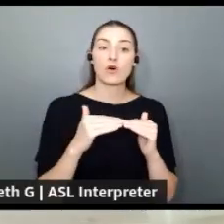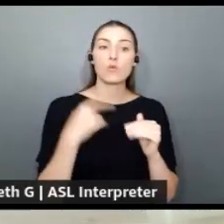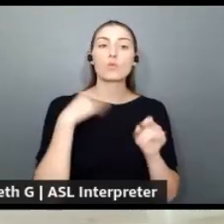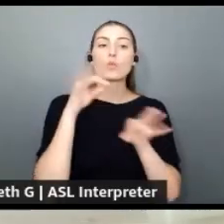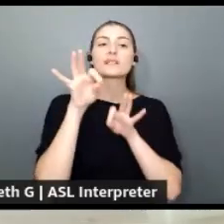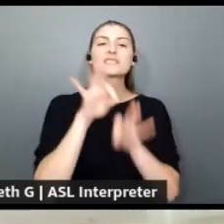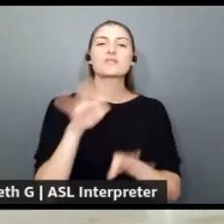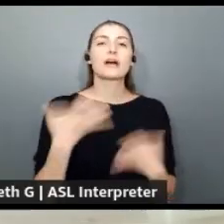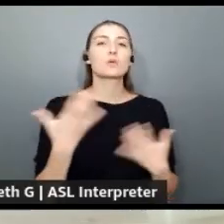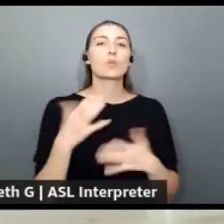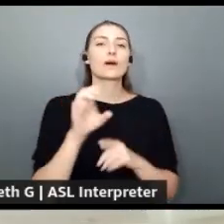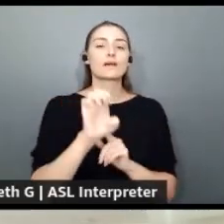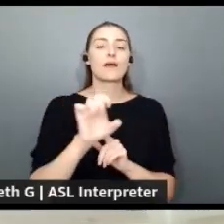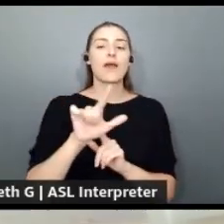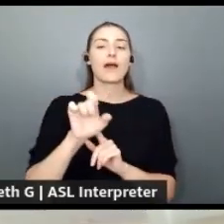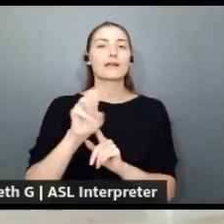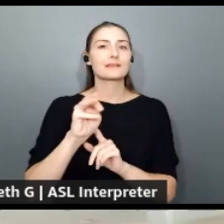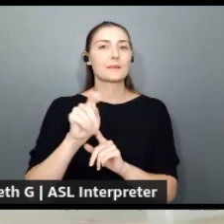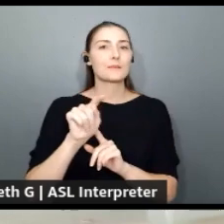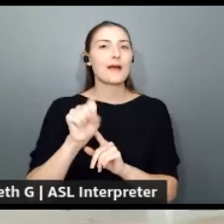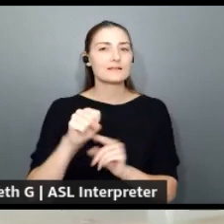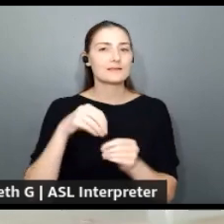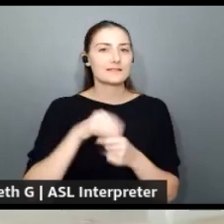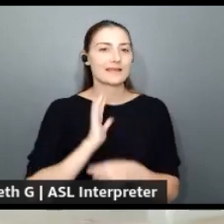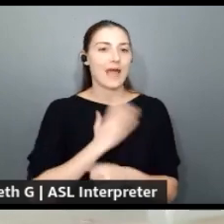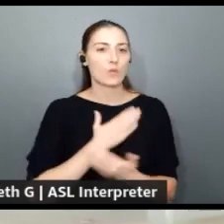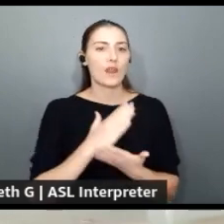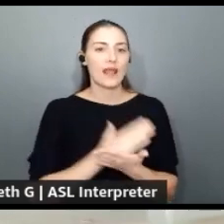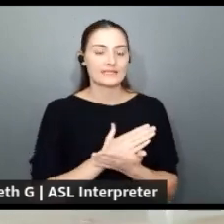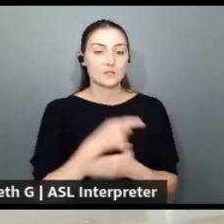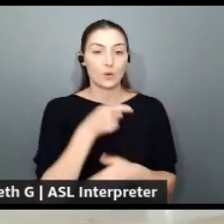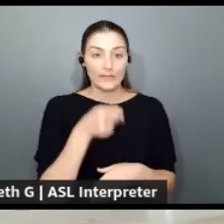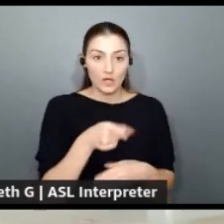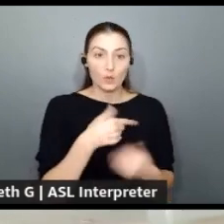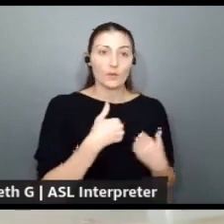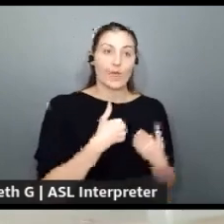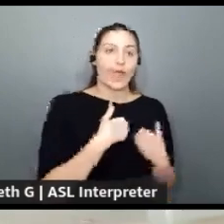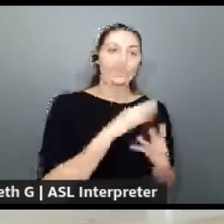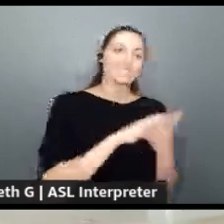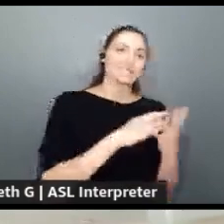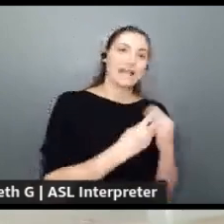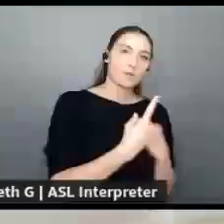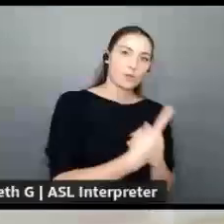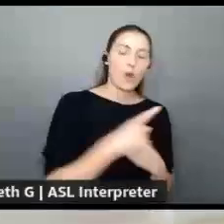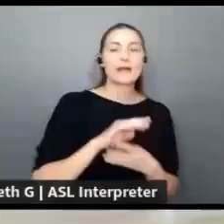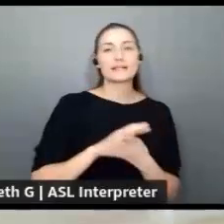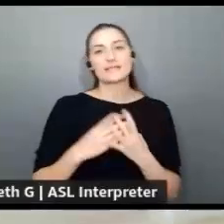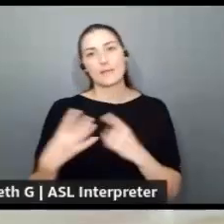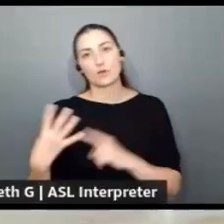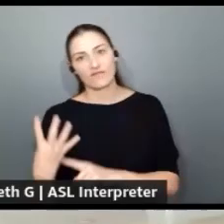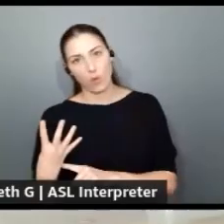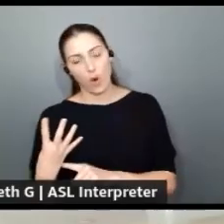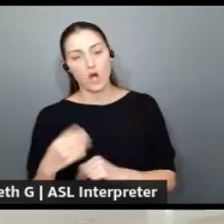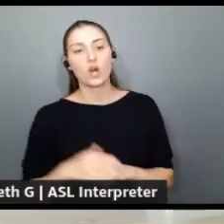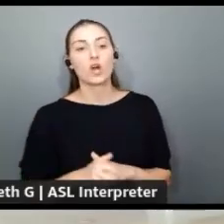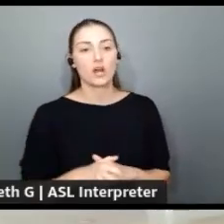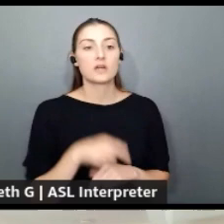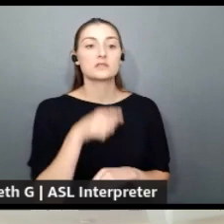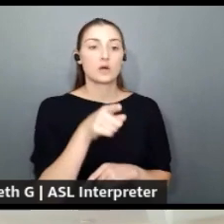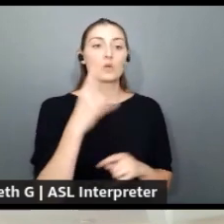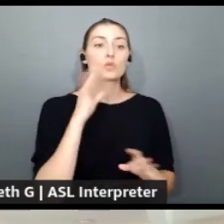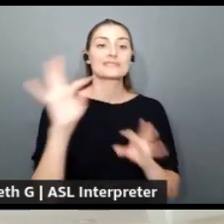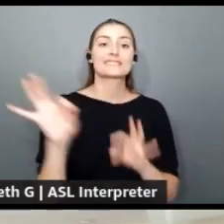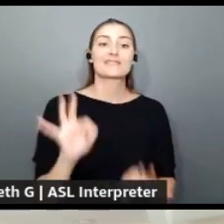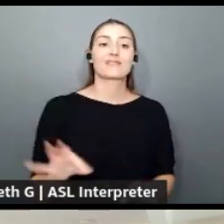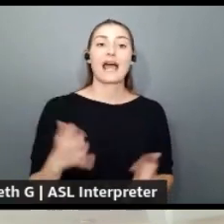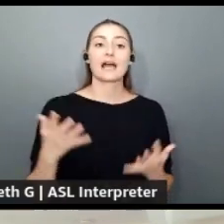appearing within our list. So in this case, table 1 and table 4. And for the second level key, we've defined the property that we'd